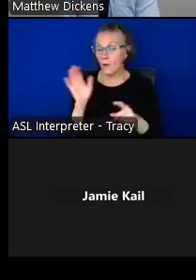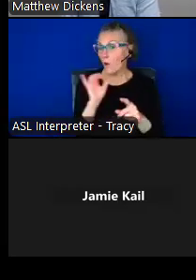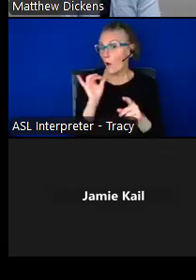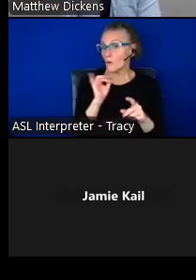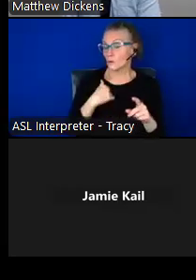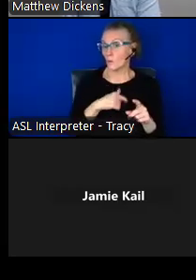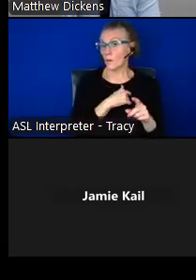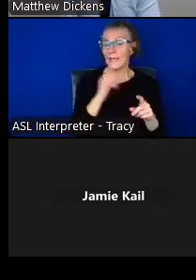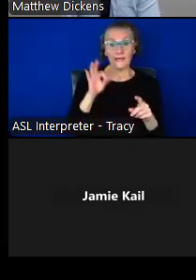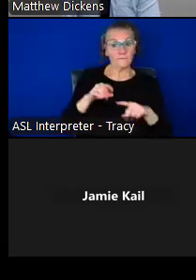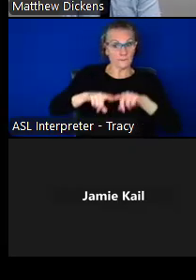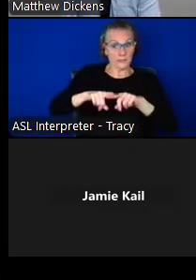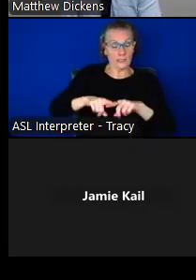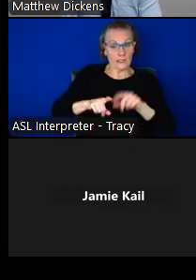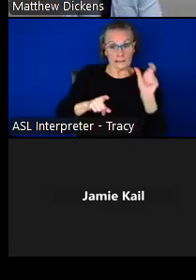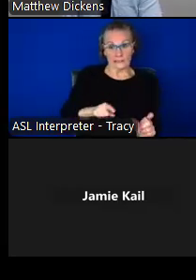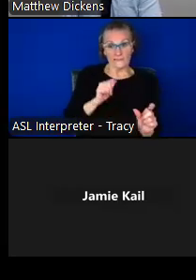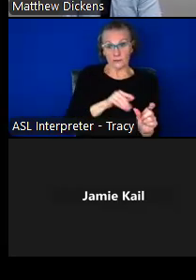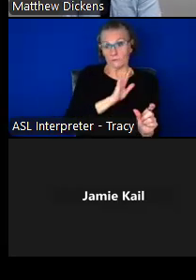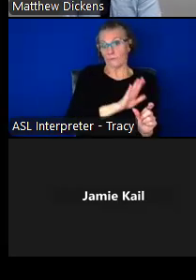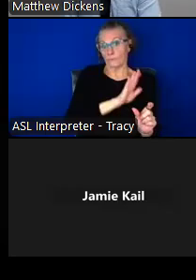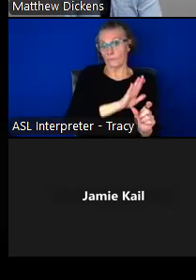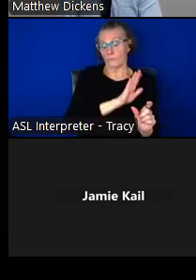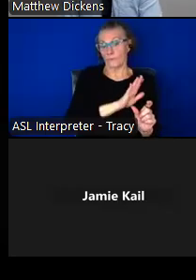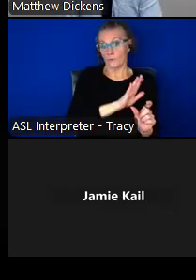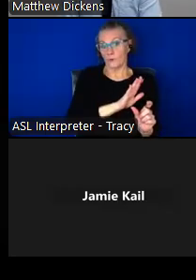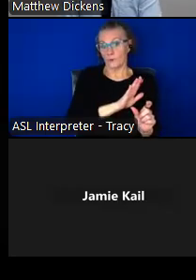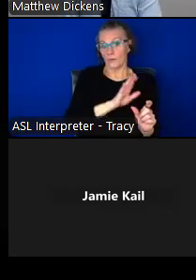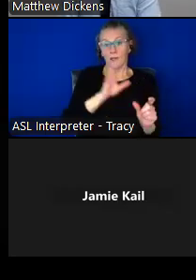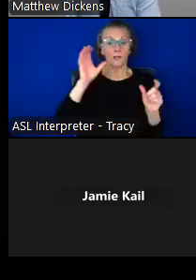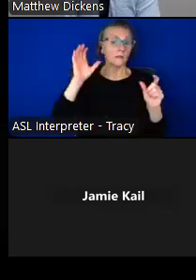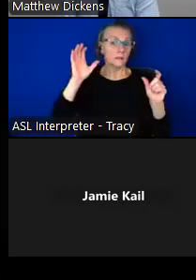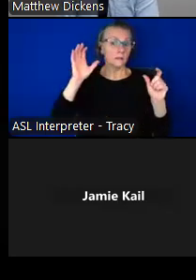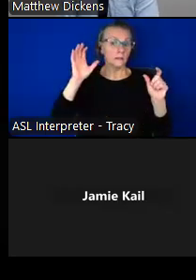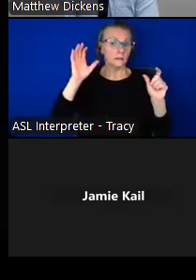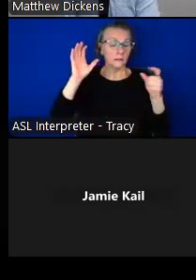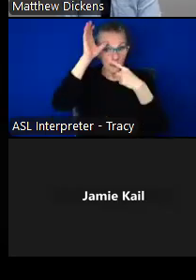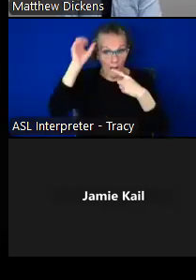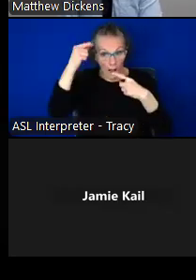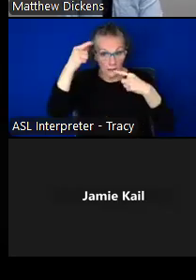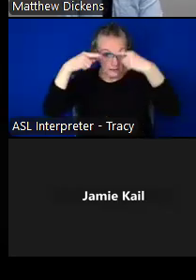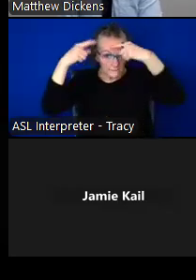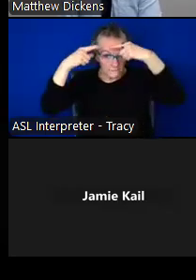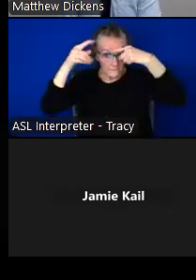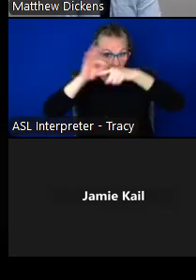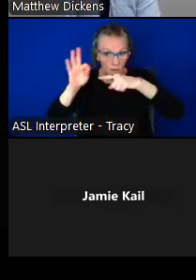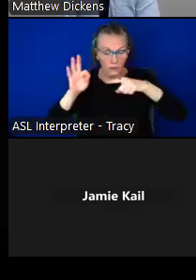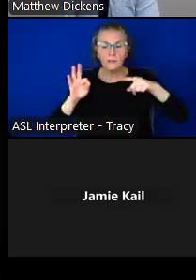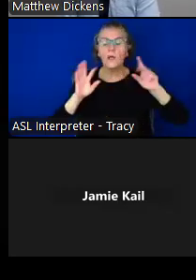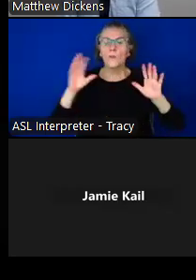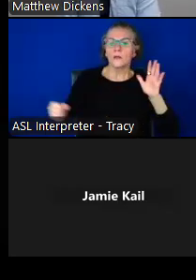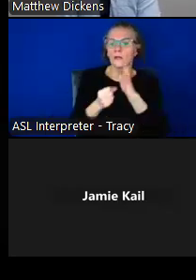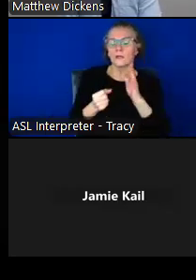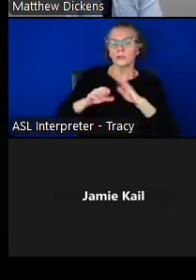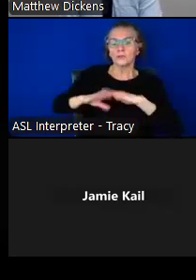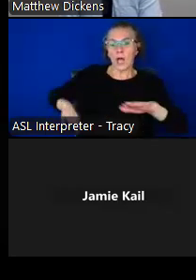also, if depending on an individual's cognitive ability, we engage the Child Advocacy